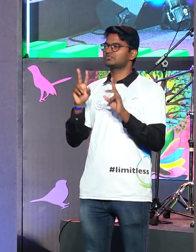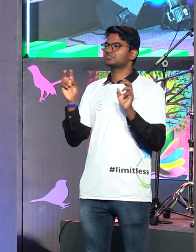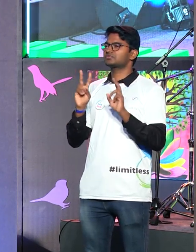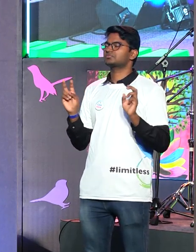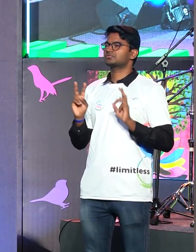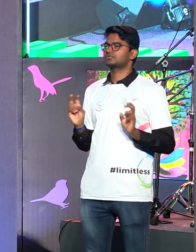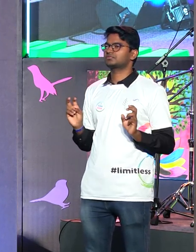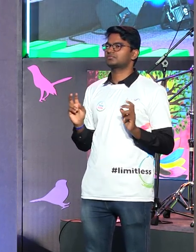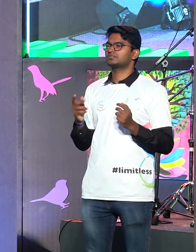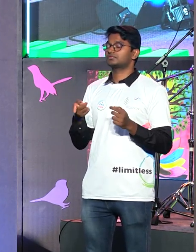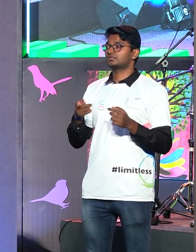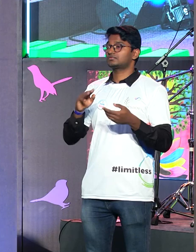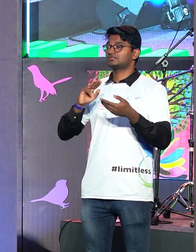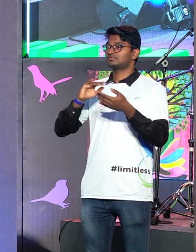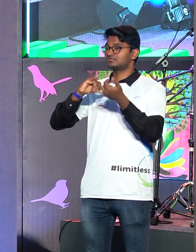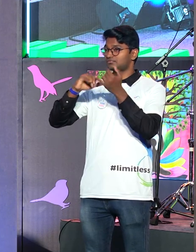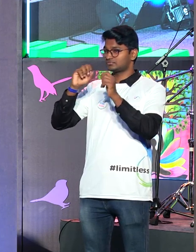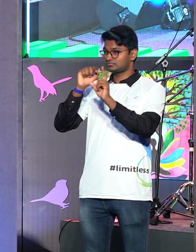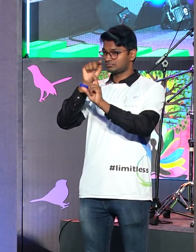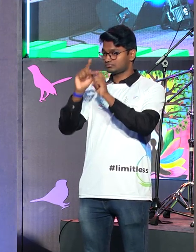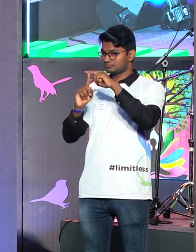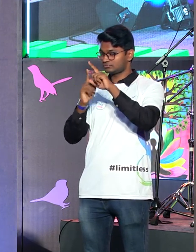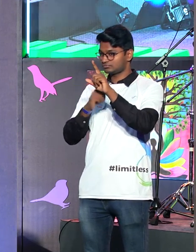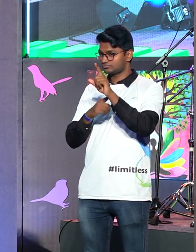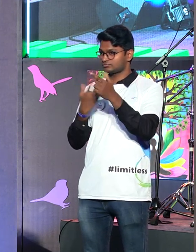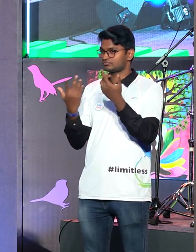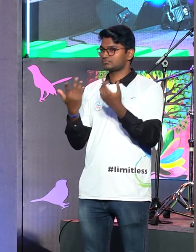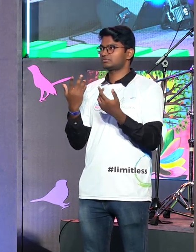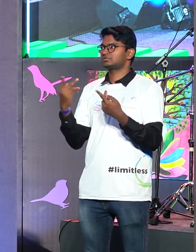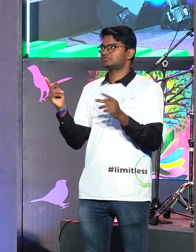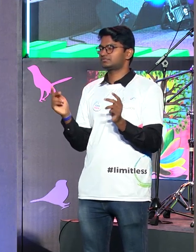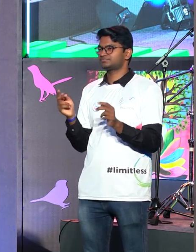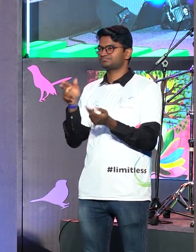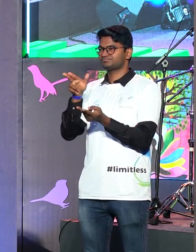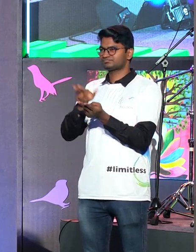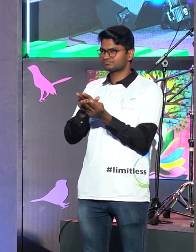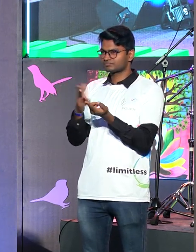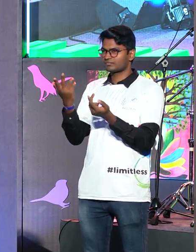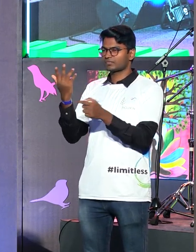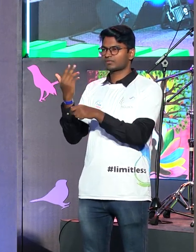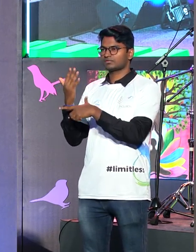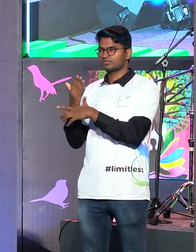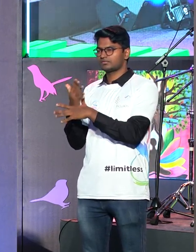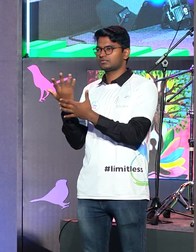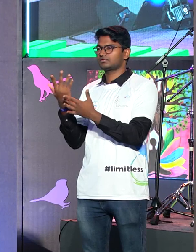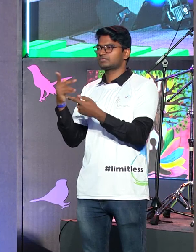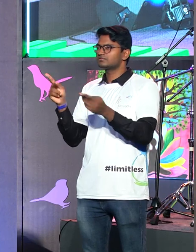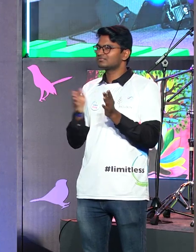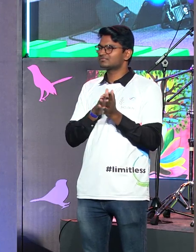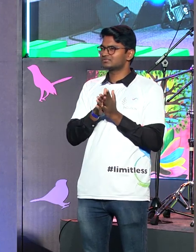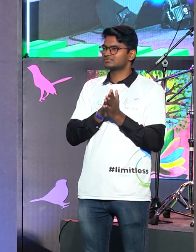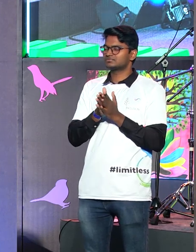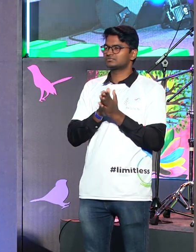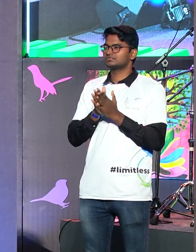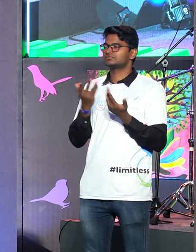those on the margins of society, people like sex workers and, you know, people. He wasn't, in fact, interested. He would say, I'm not